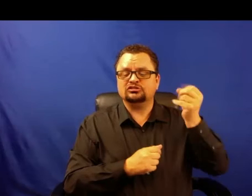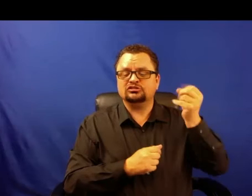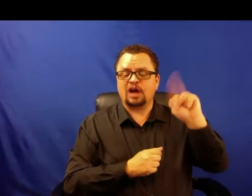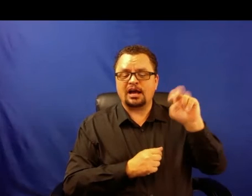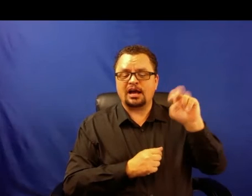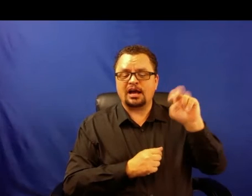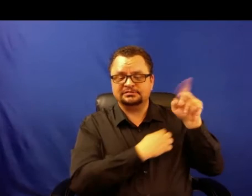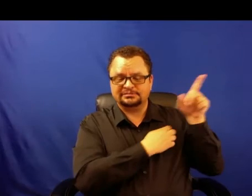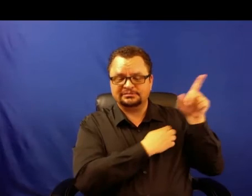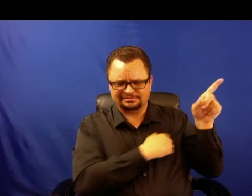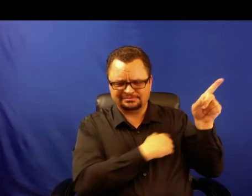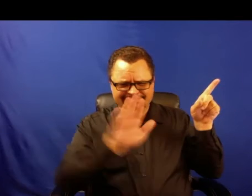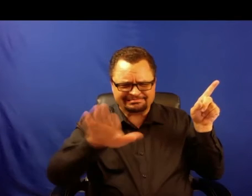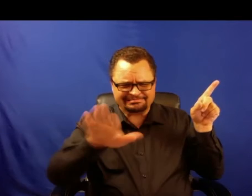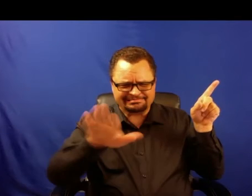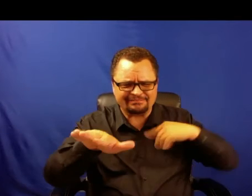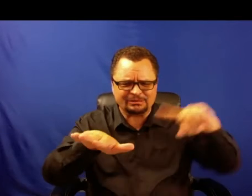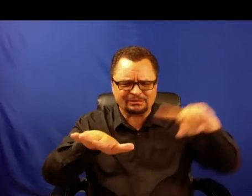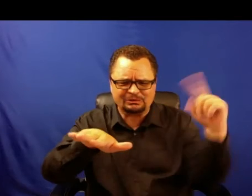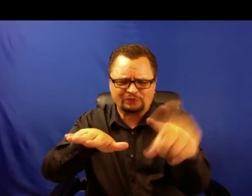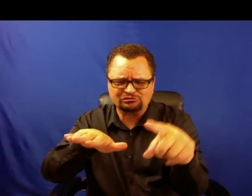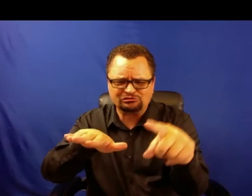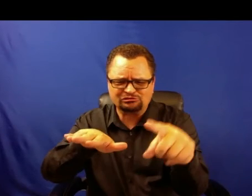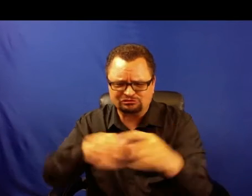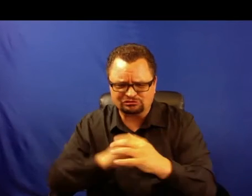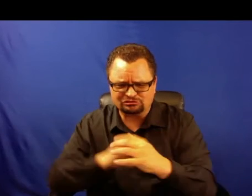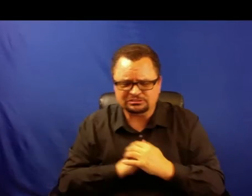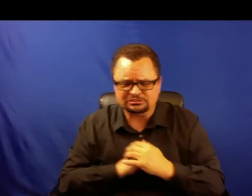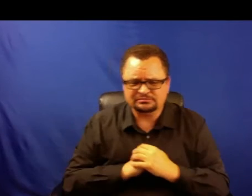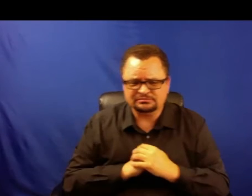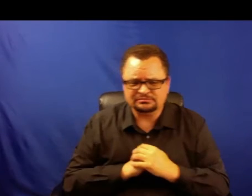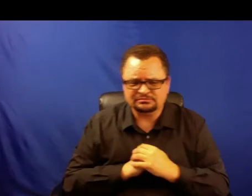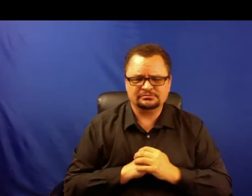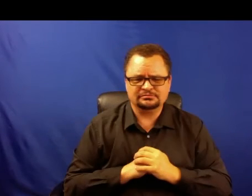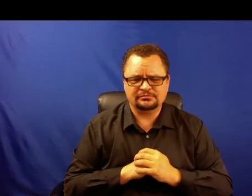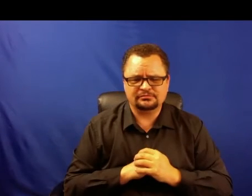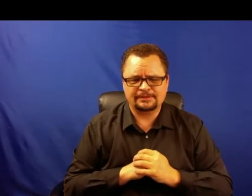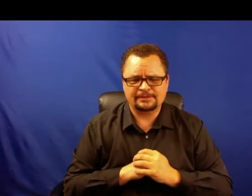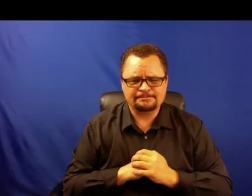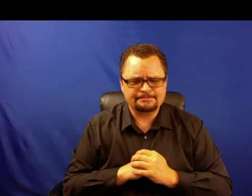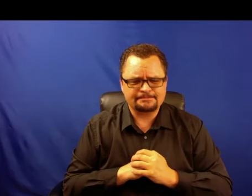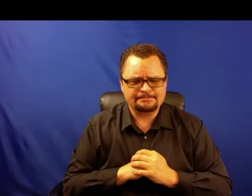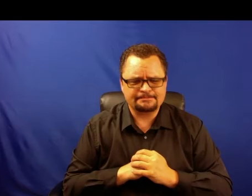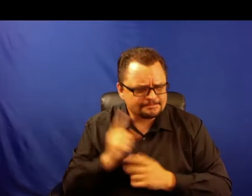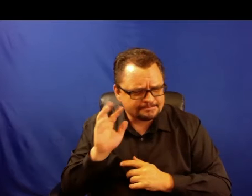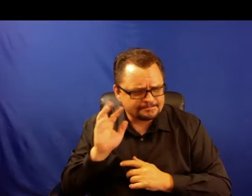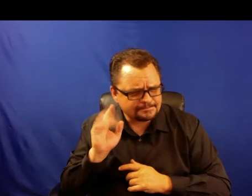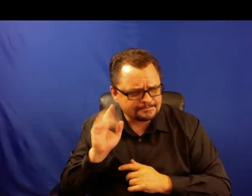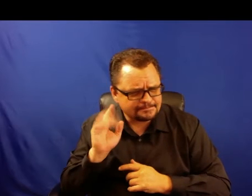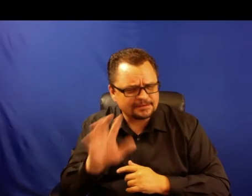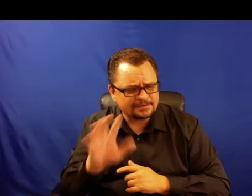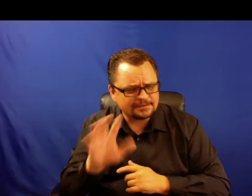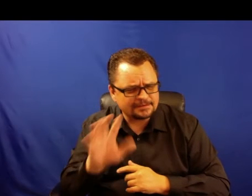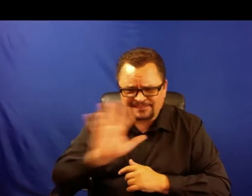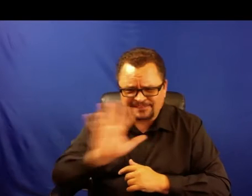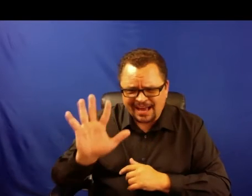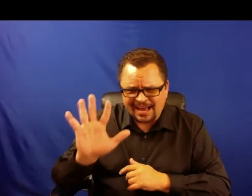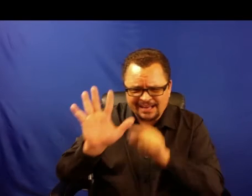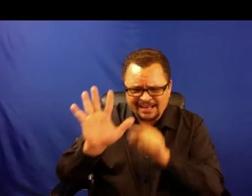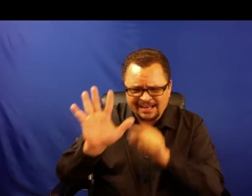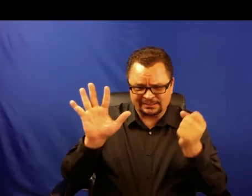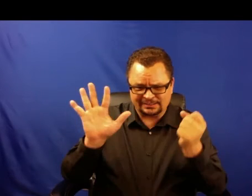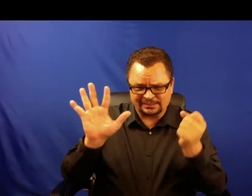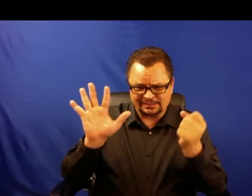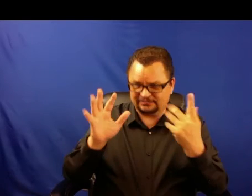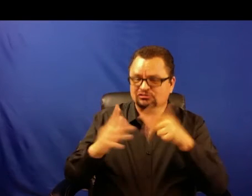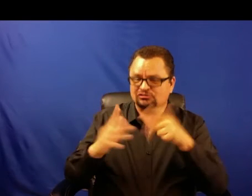So when the 5 to 11-year-olds start getting vaccinated, can you also report that separately?